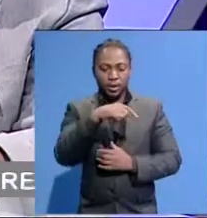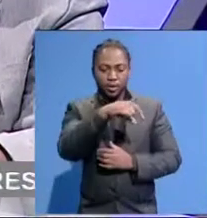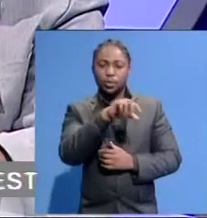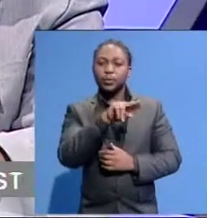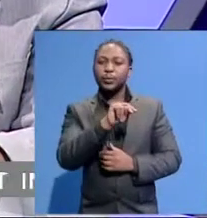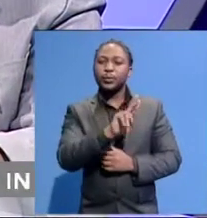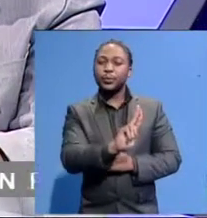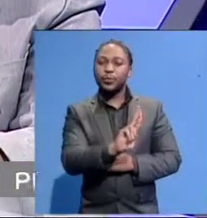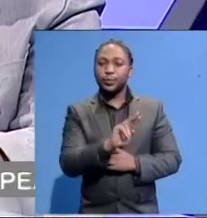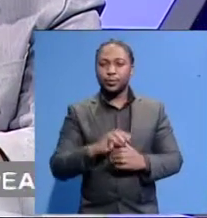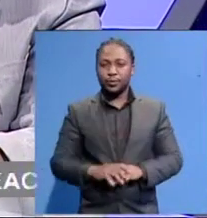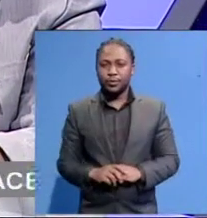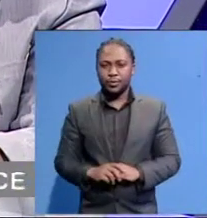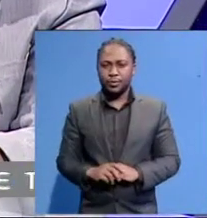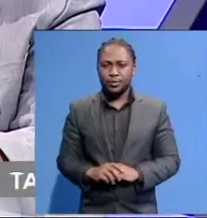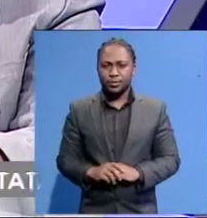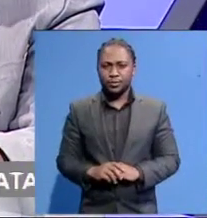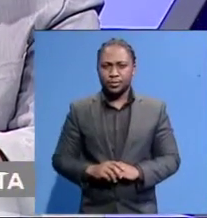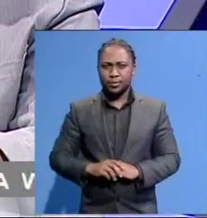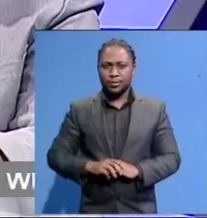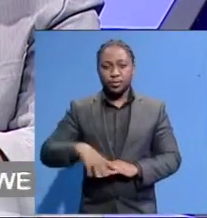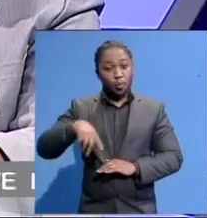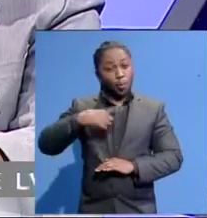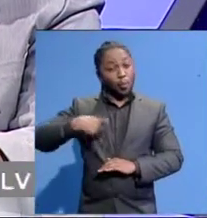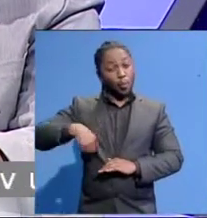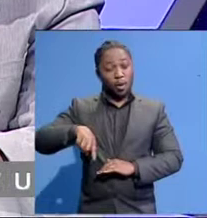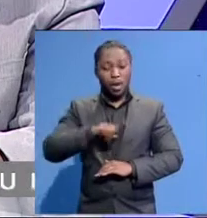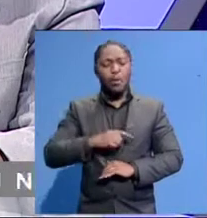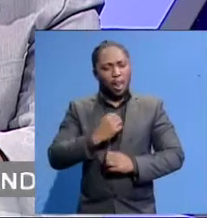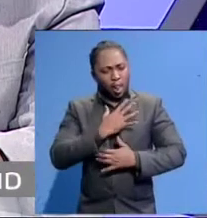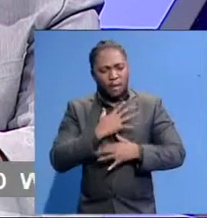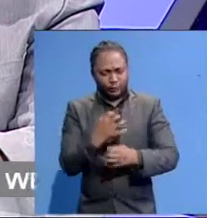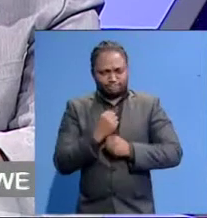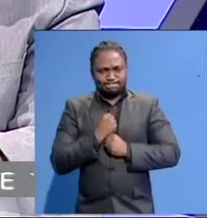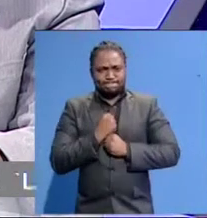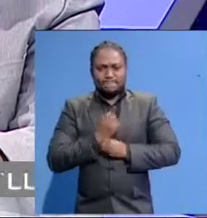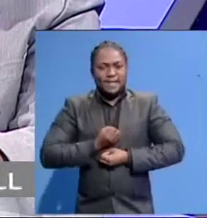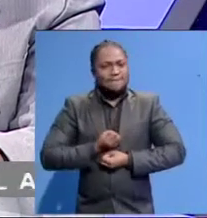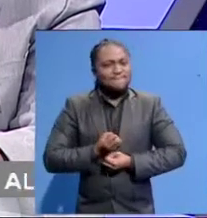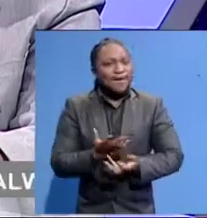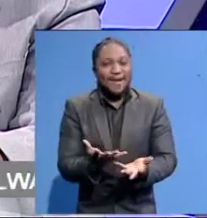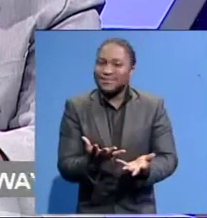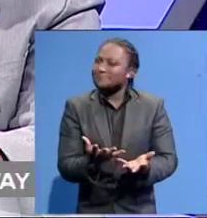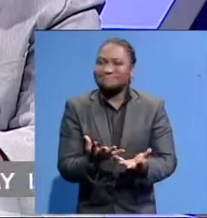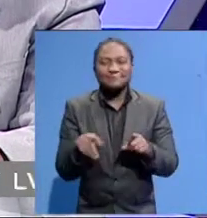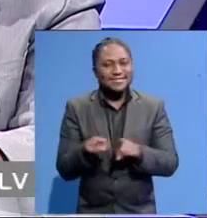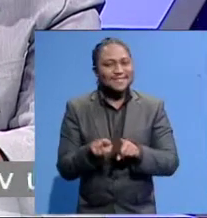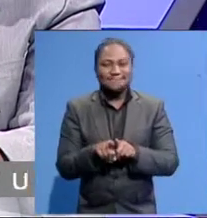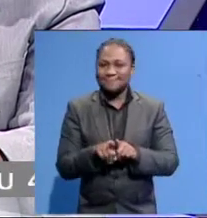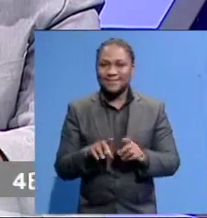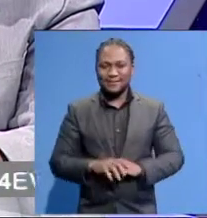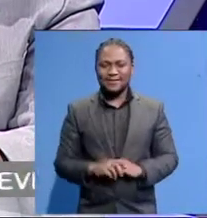back, and yet we don't give him back quite the same. This is the final journey, and this